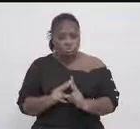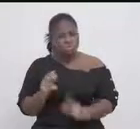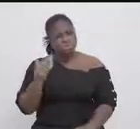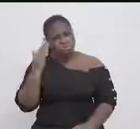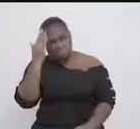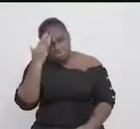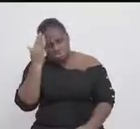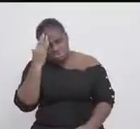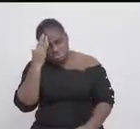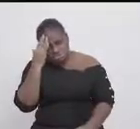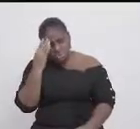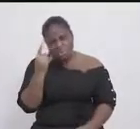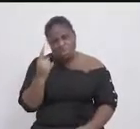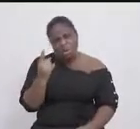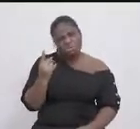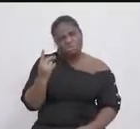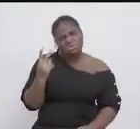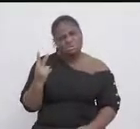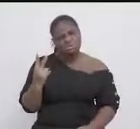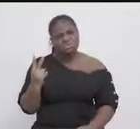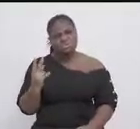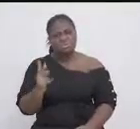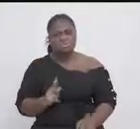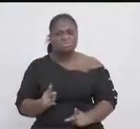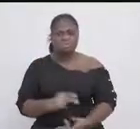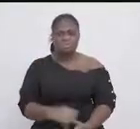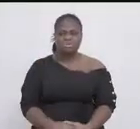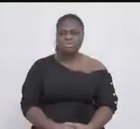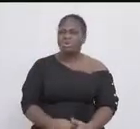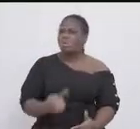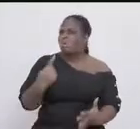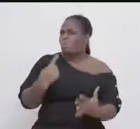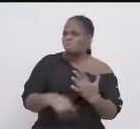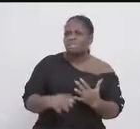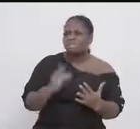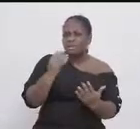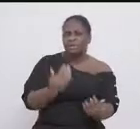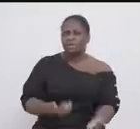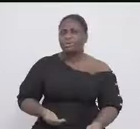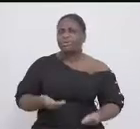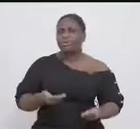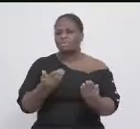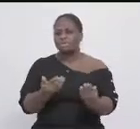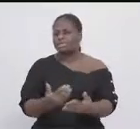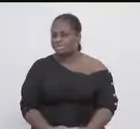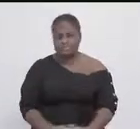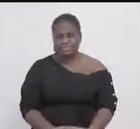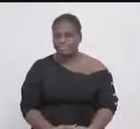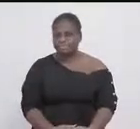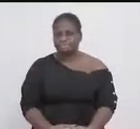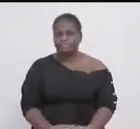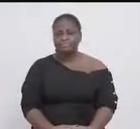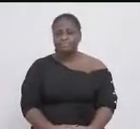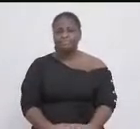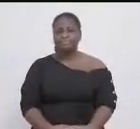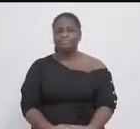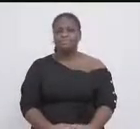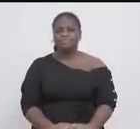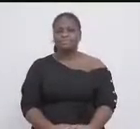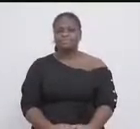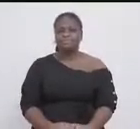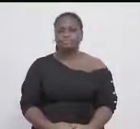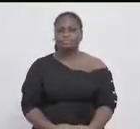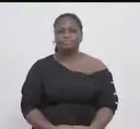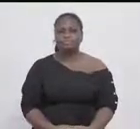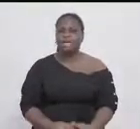about how to make kids excited about coding. What are your recommendations for making coding an integral part of our